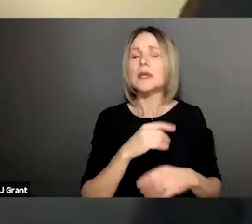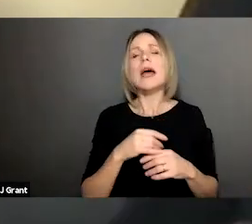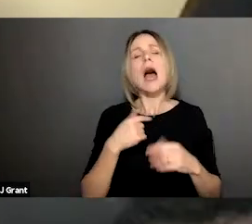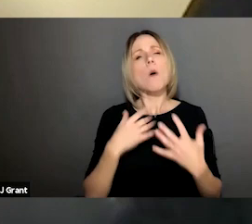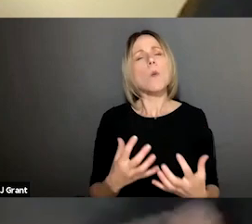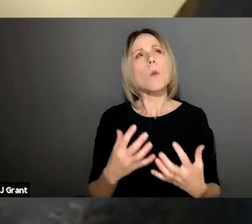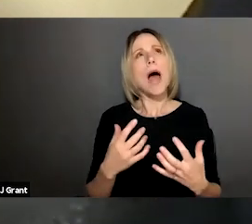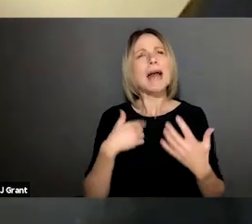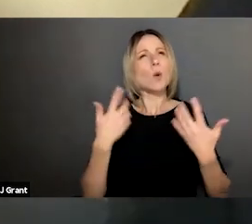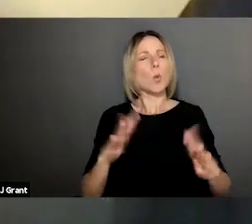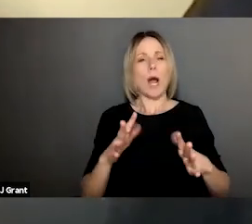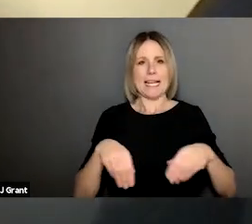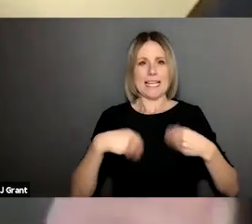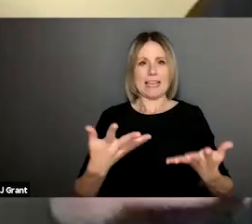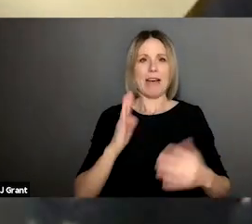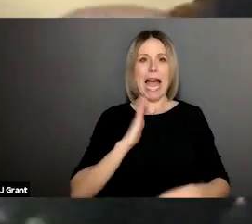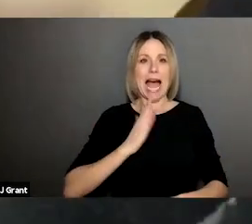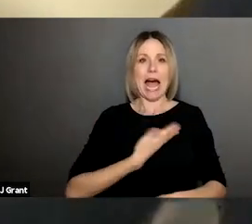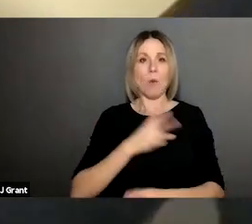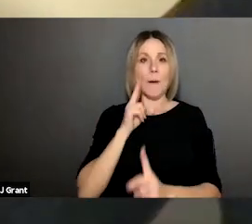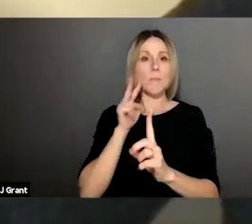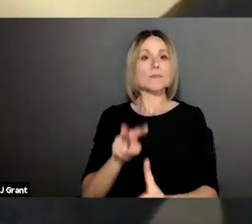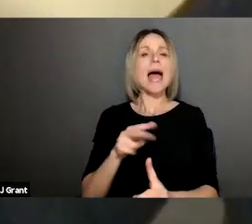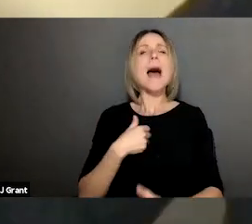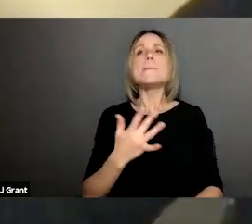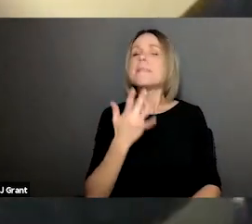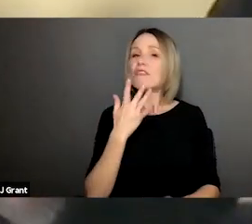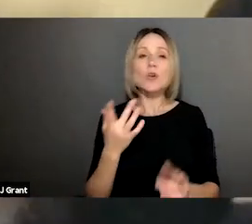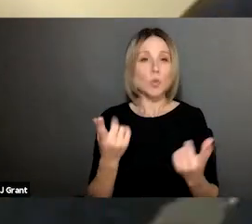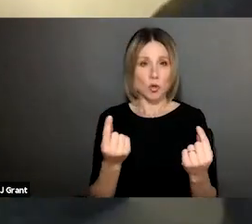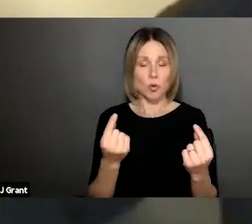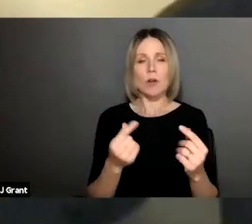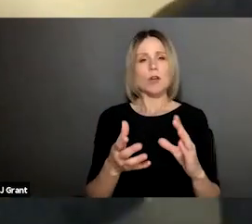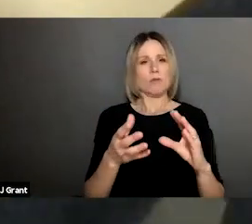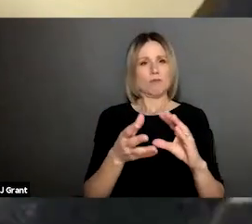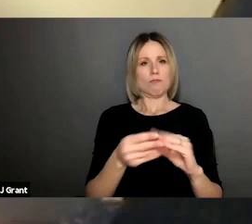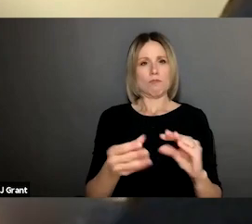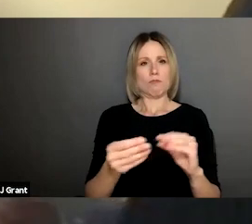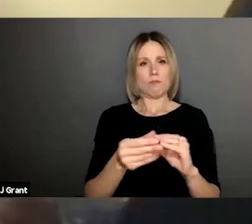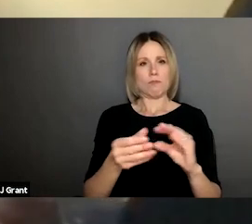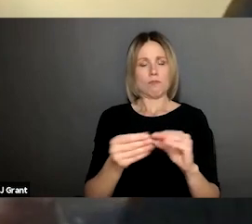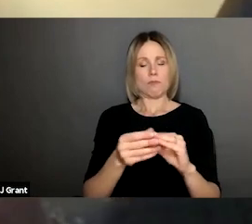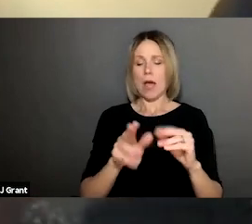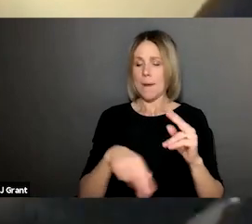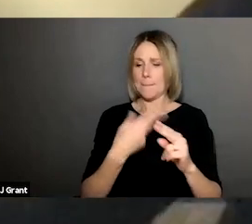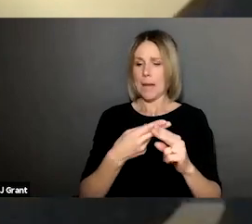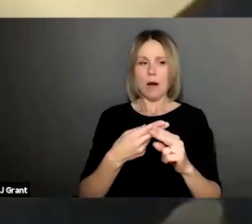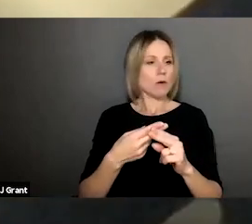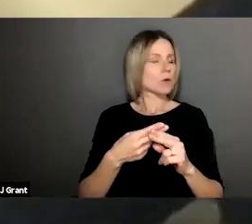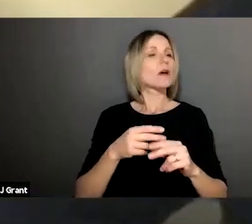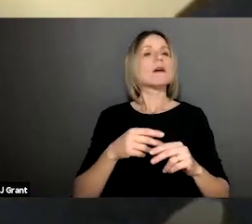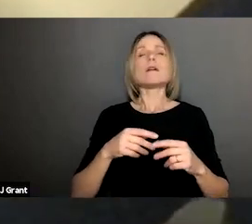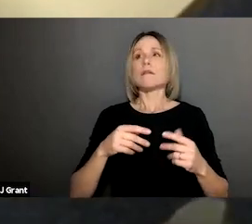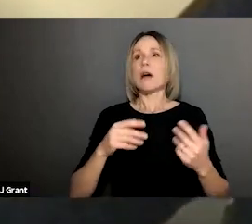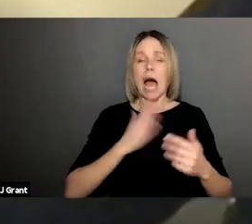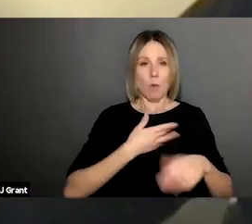to report out where people are, where the planet is going, and what you